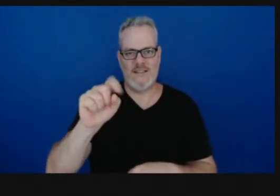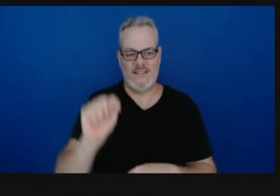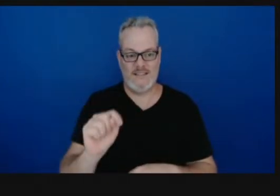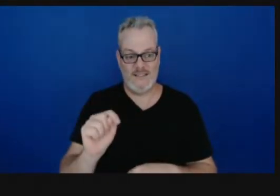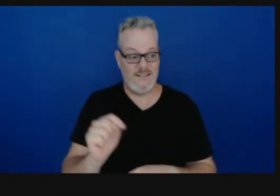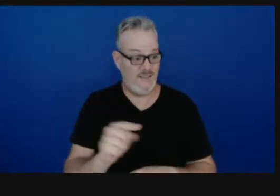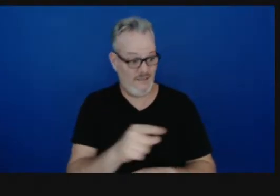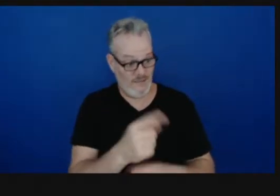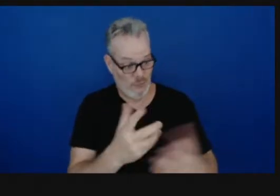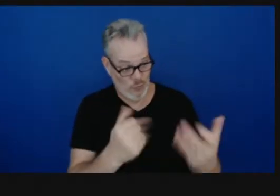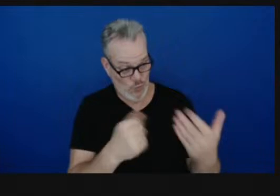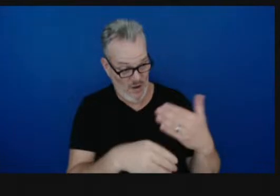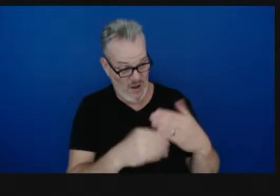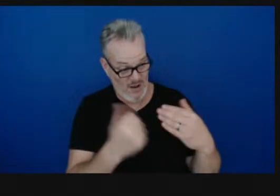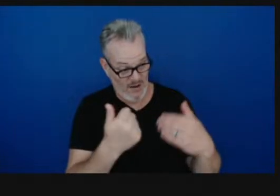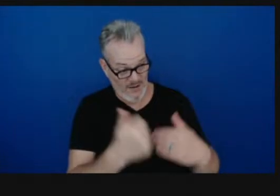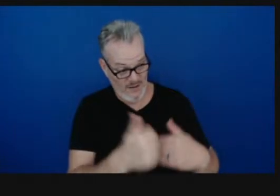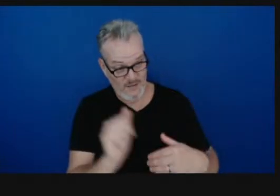you guys want to add?